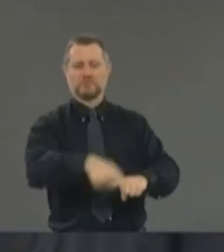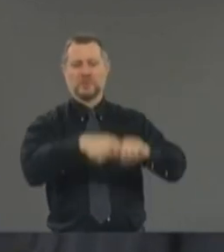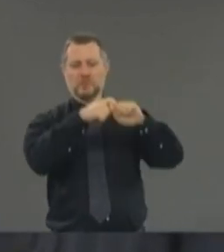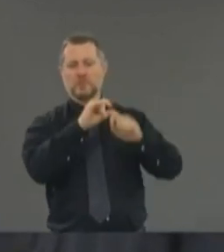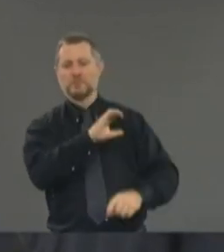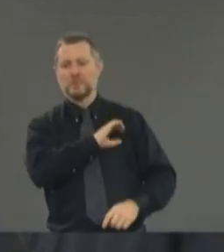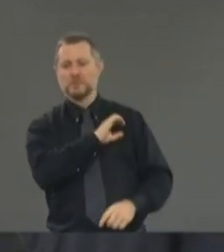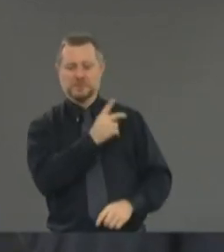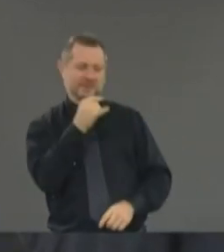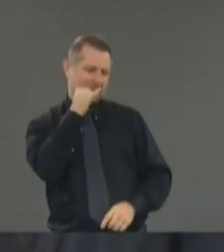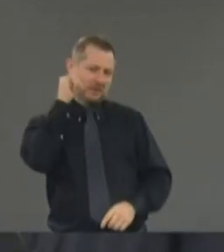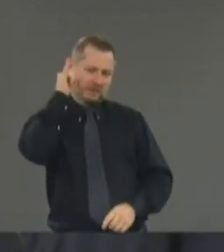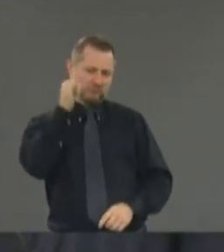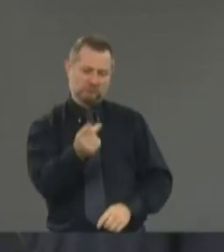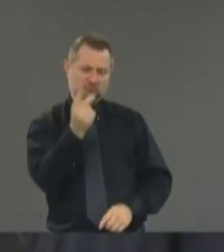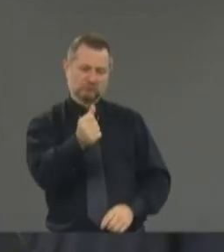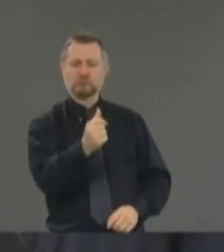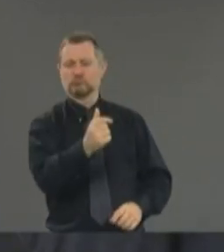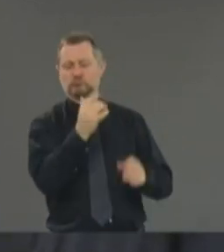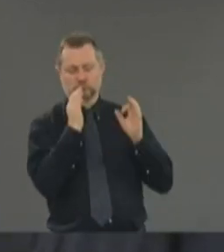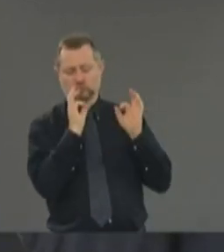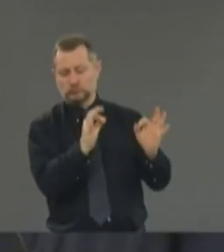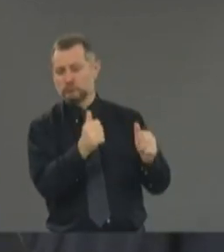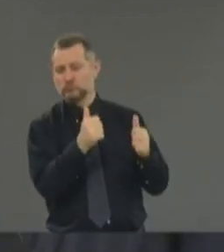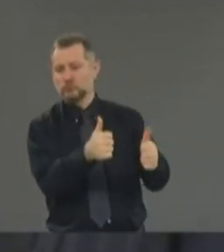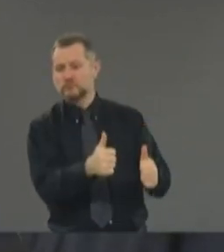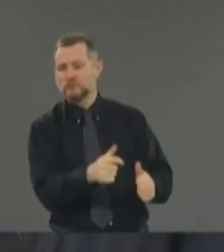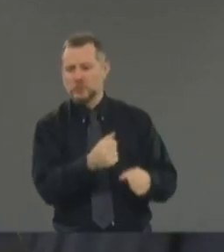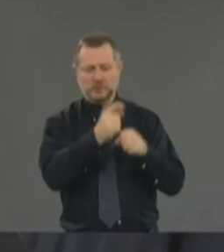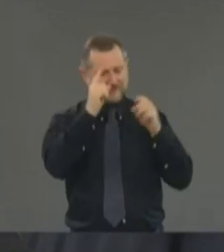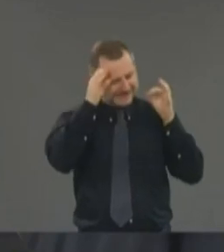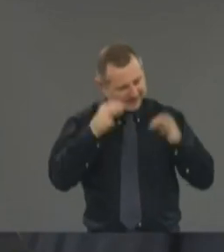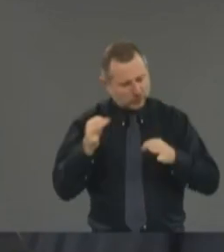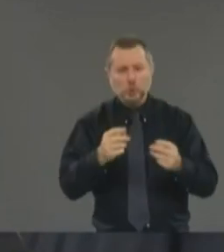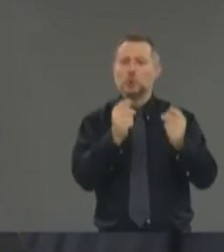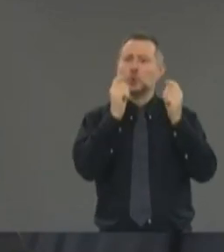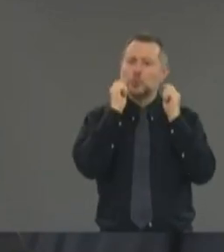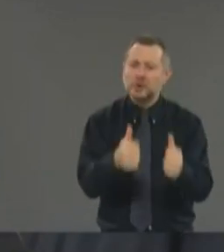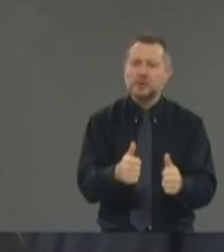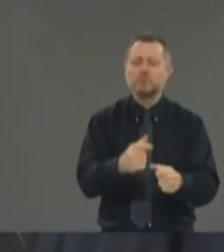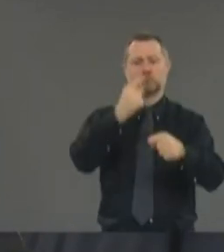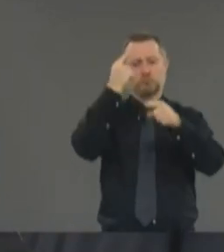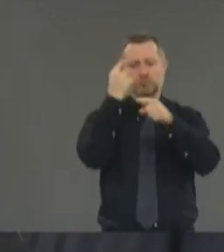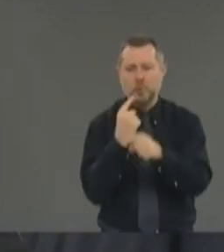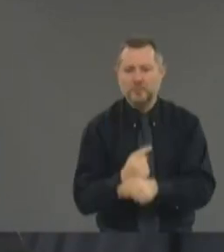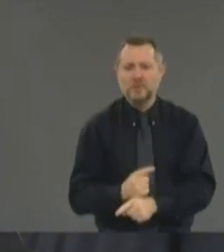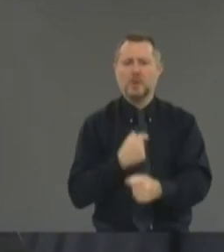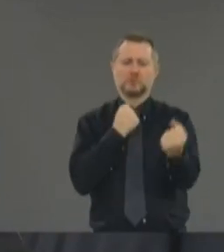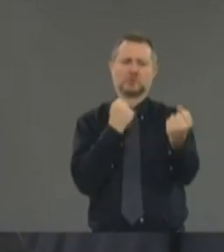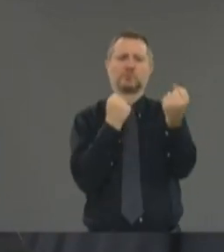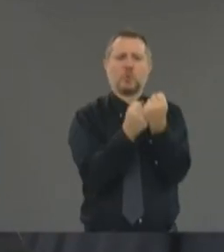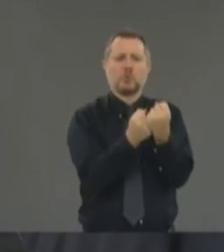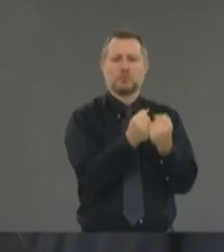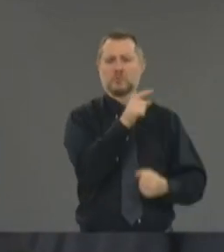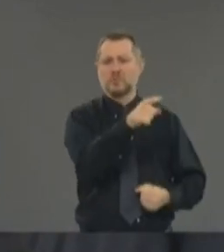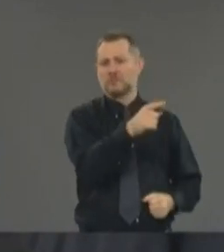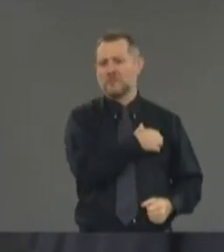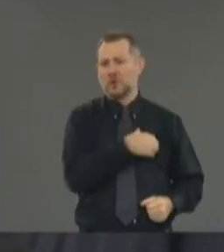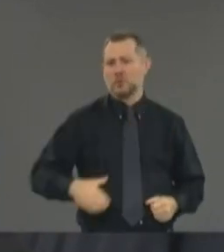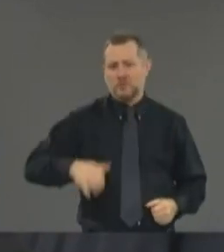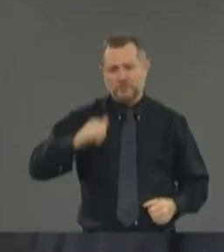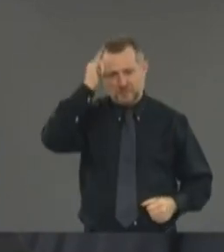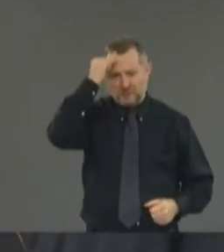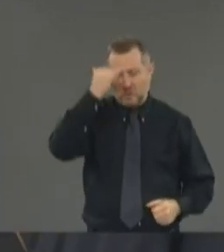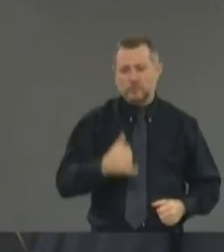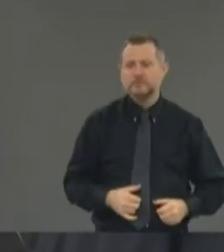night. I think he acted quickly and appropriately, and I applaud that. The